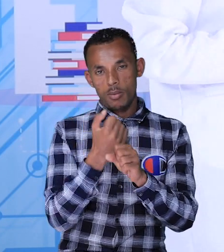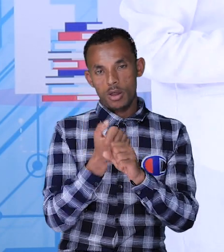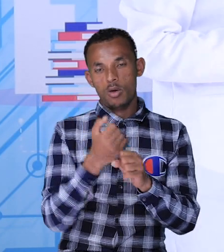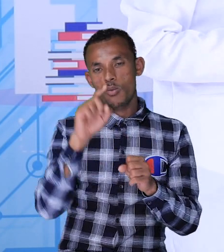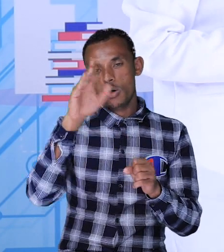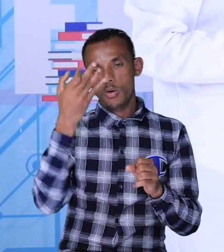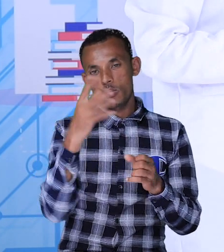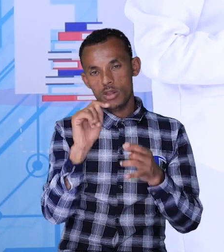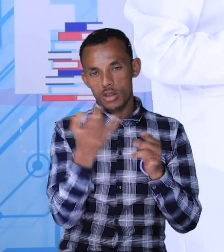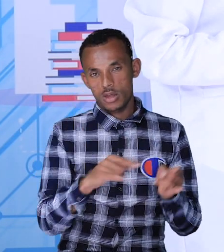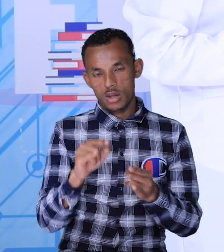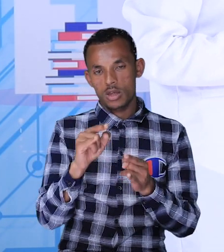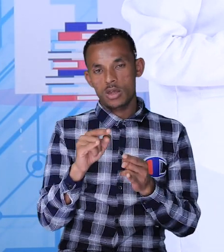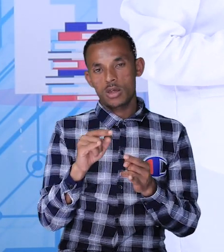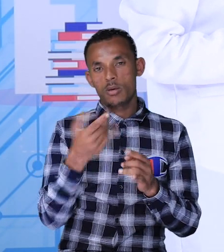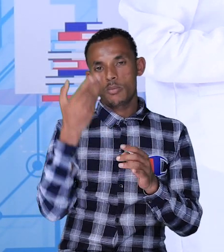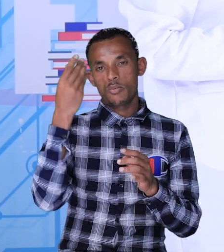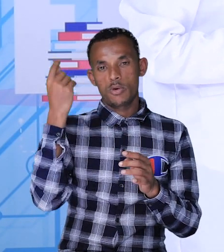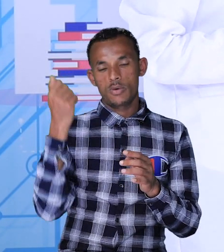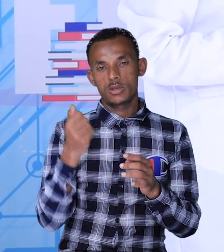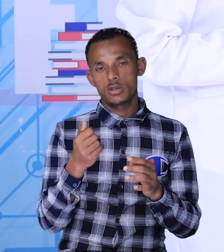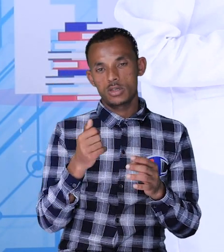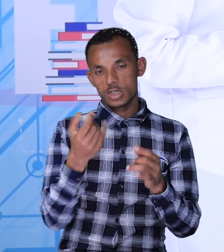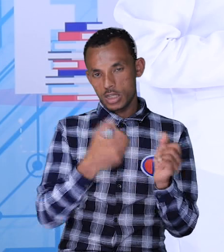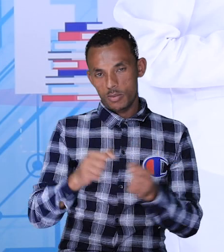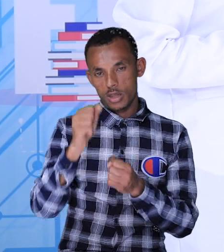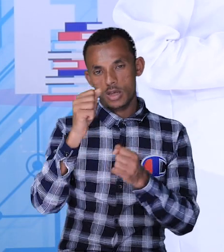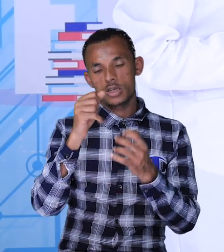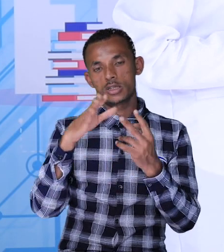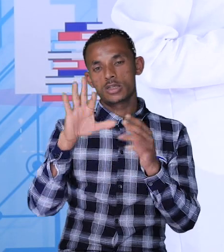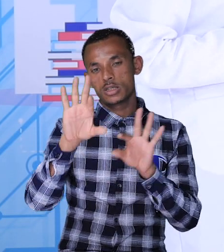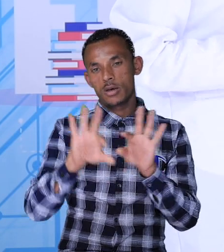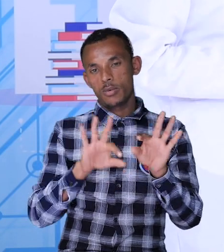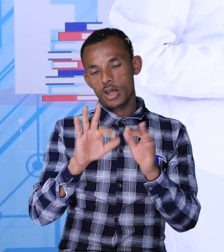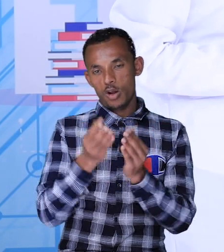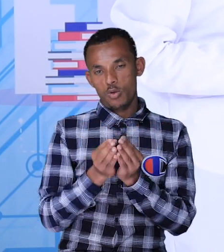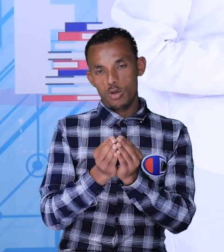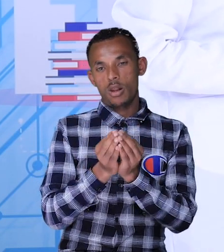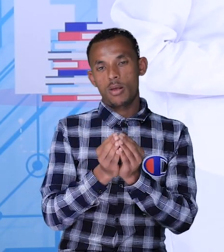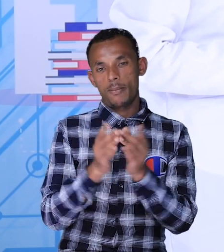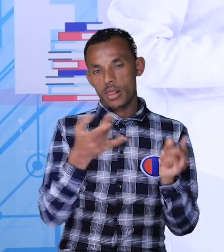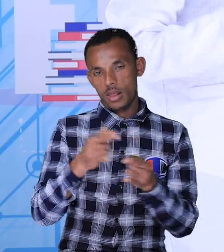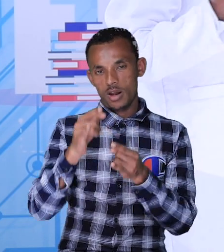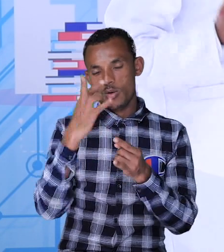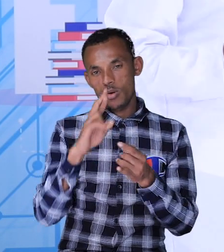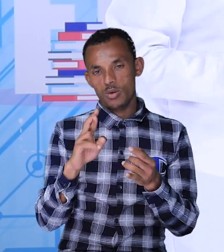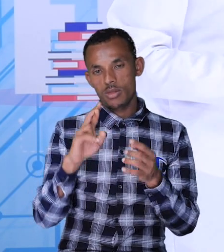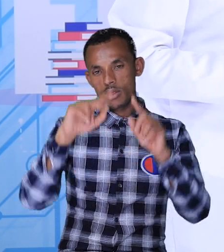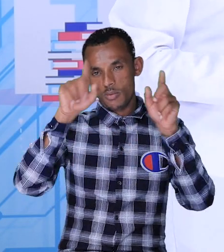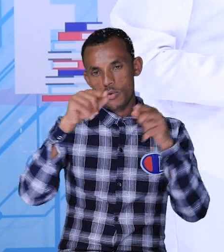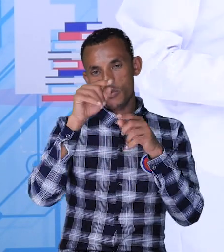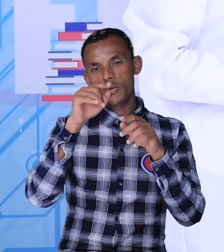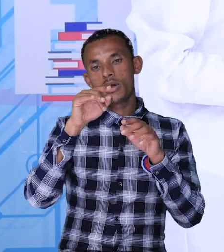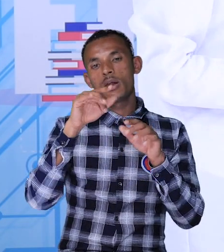of the techniques we just raised previously, either systematic sampling, lottery method, and so on, table of random